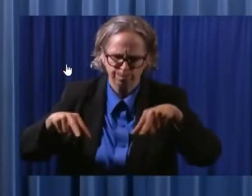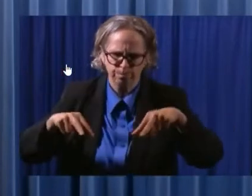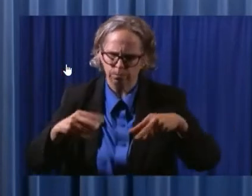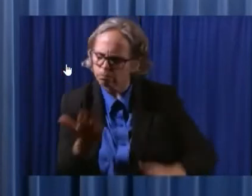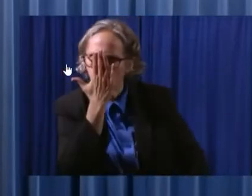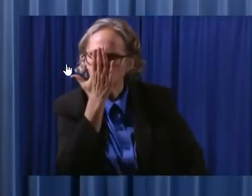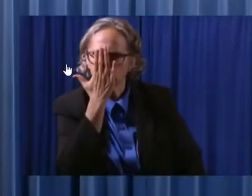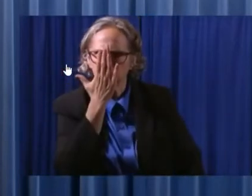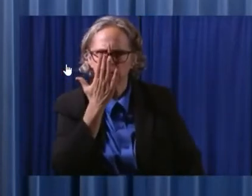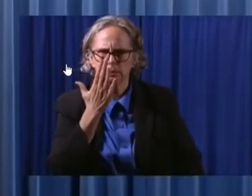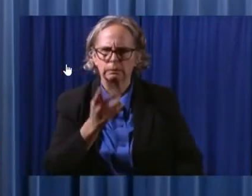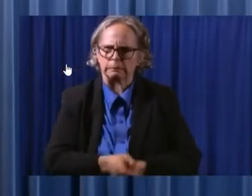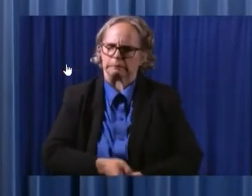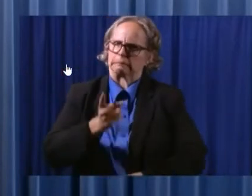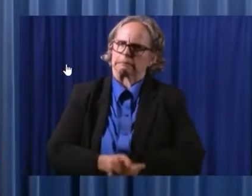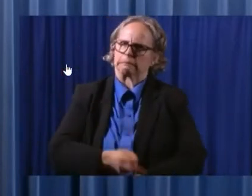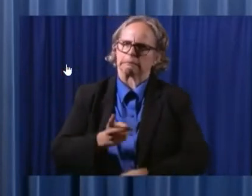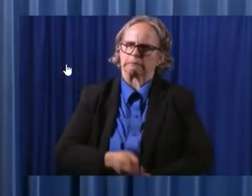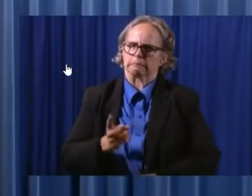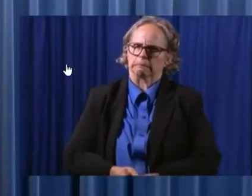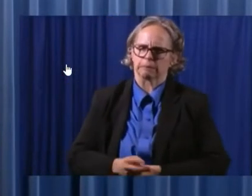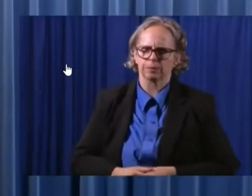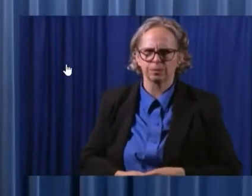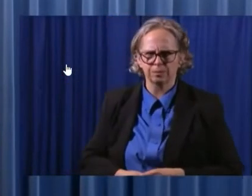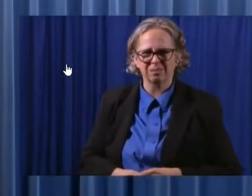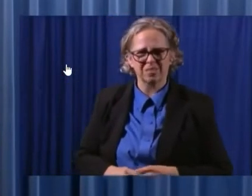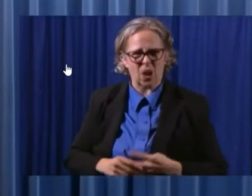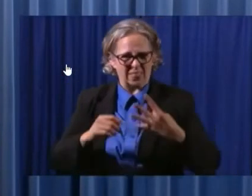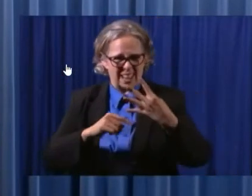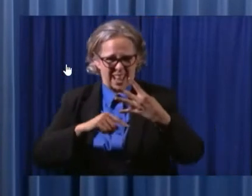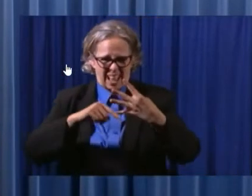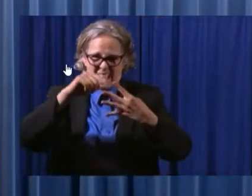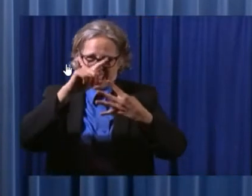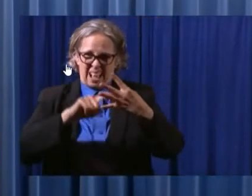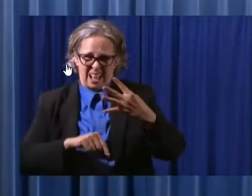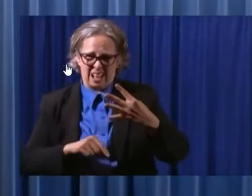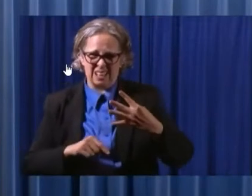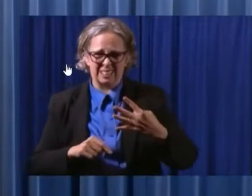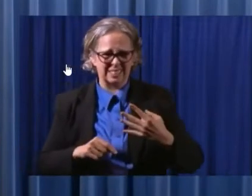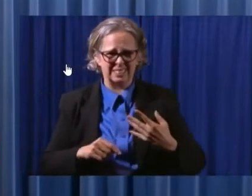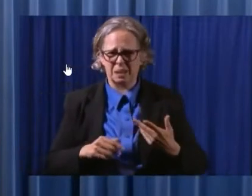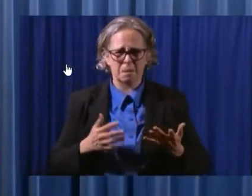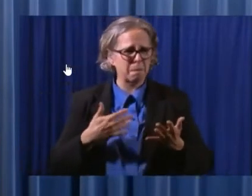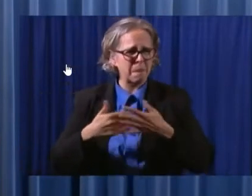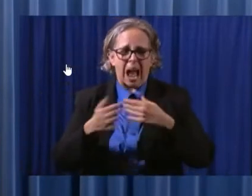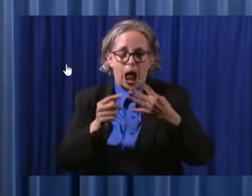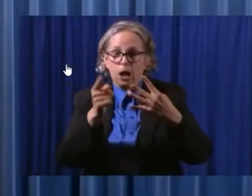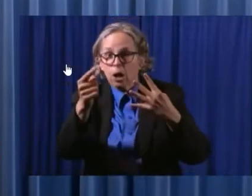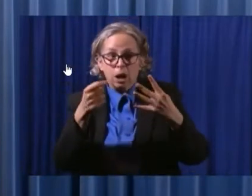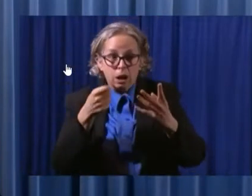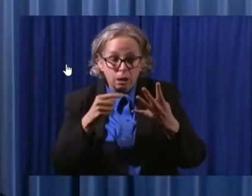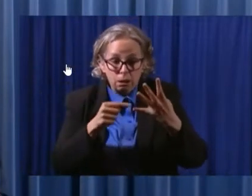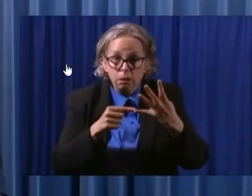Finally, regardless of the alert level, we should highlight 2 important additional points. High-risk